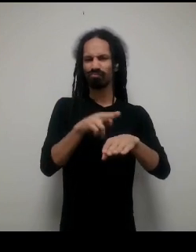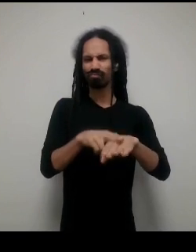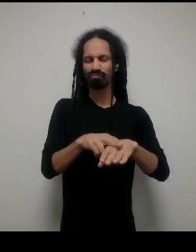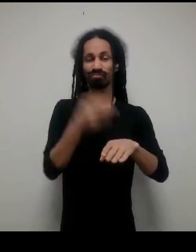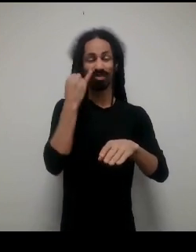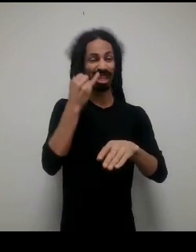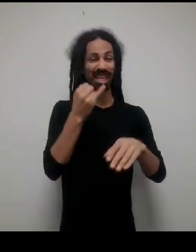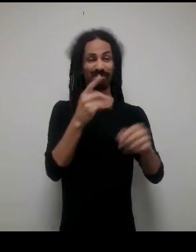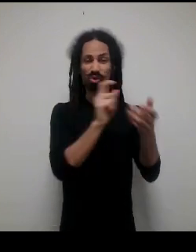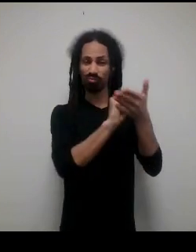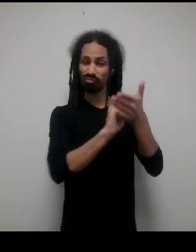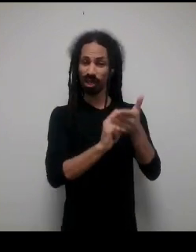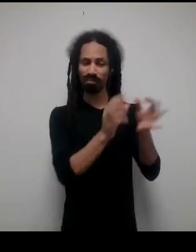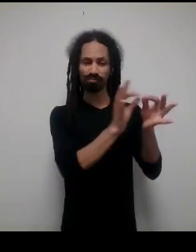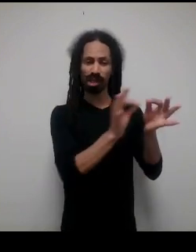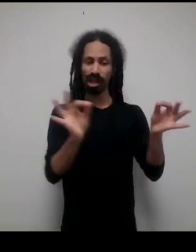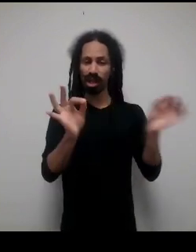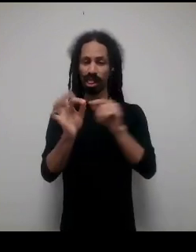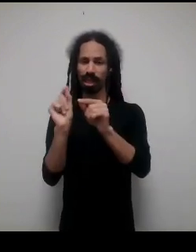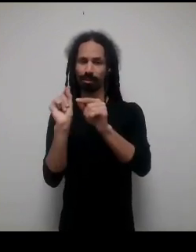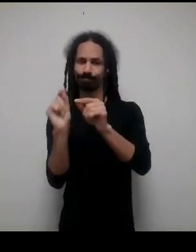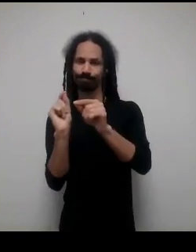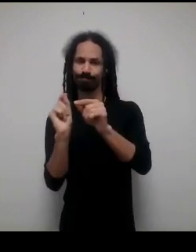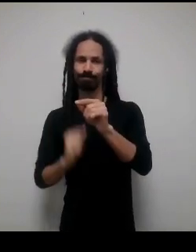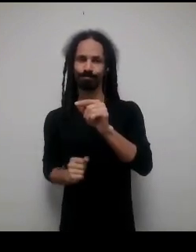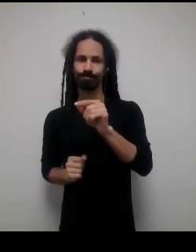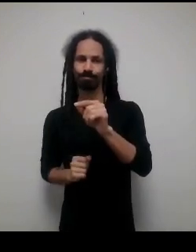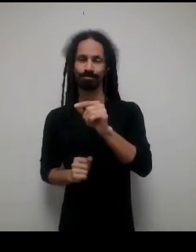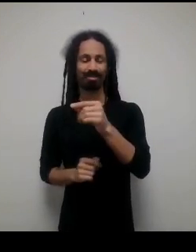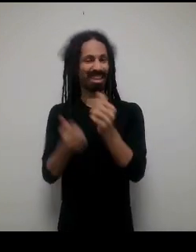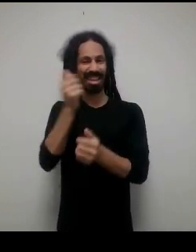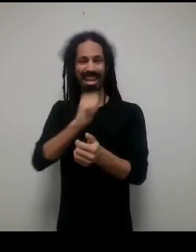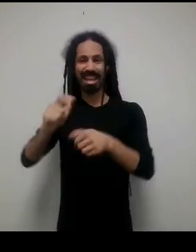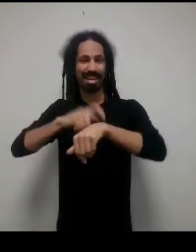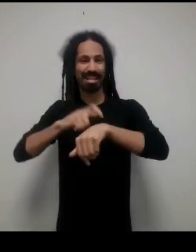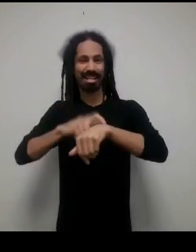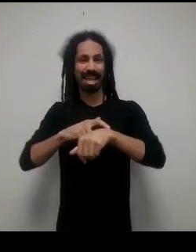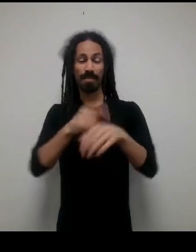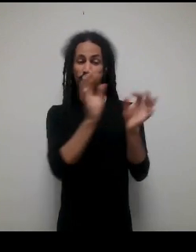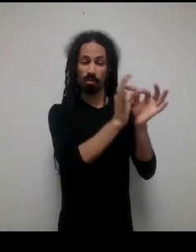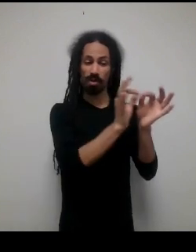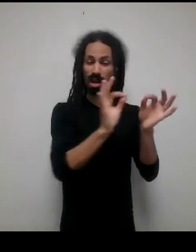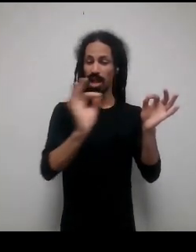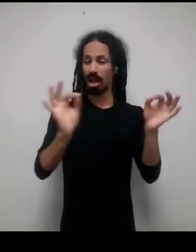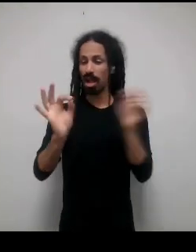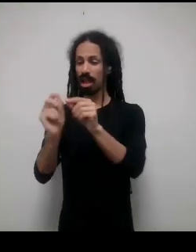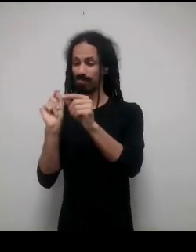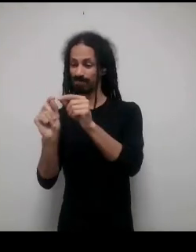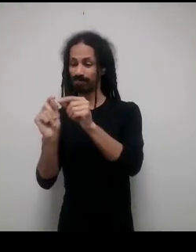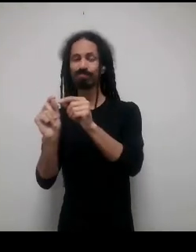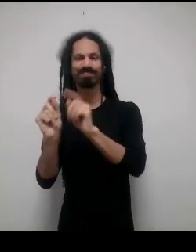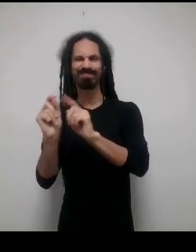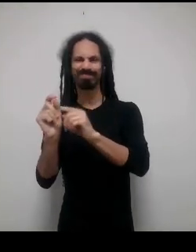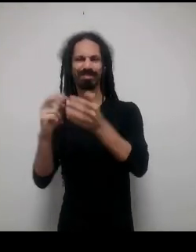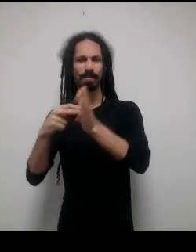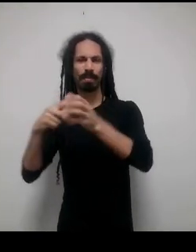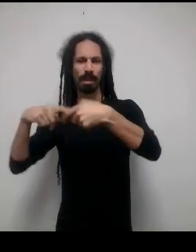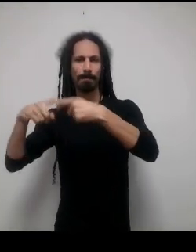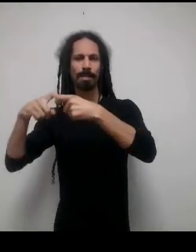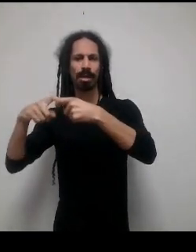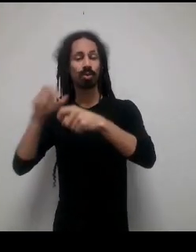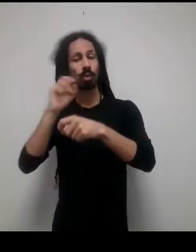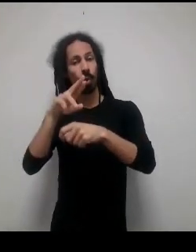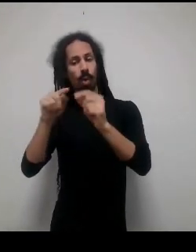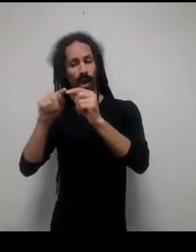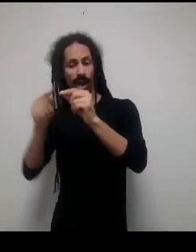the end of a sentence, right? So wherever you might put a period, try pausing, even for a millisecond. Or where you might put a comma, try